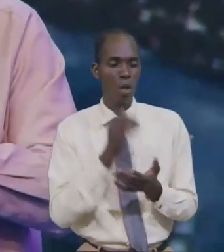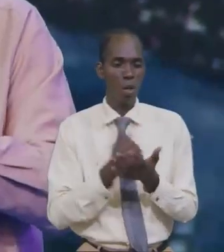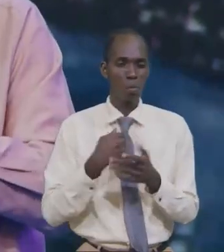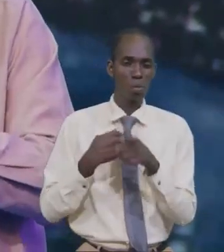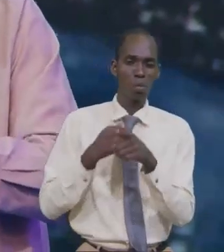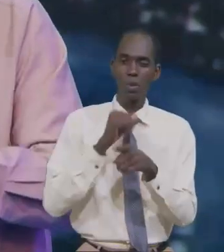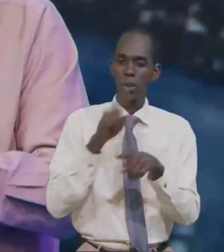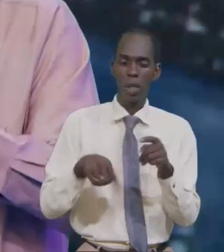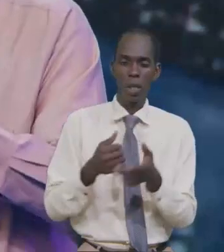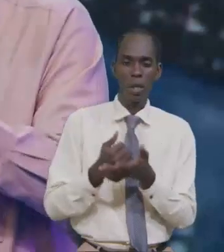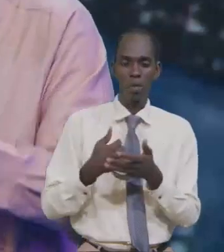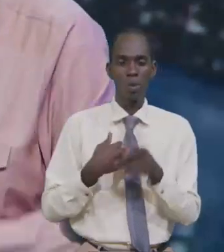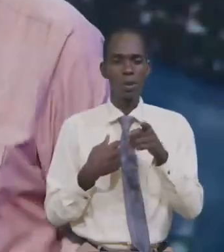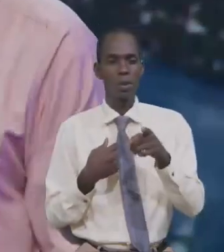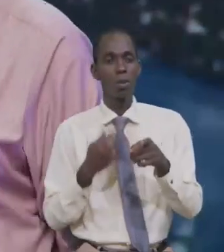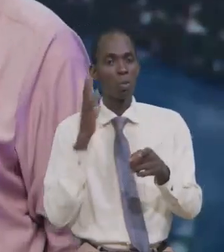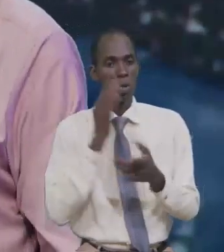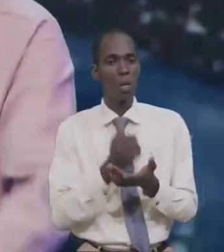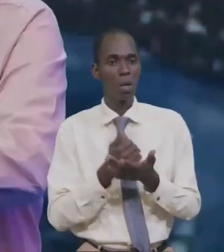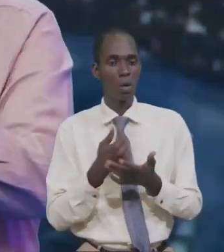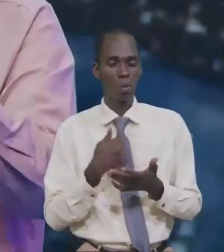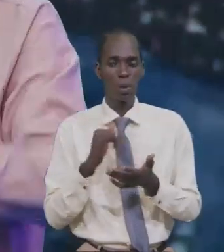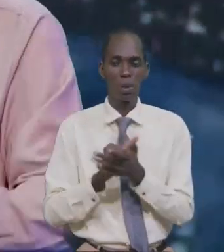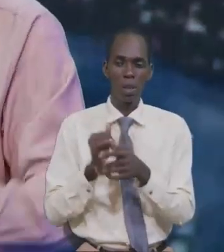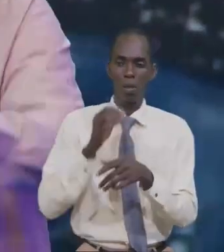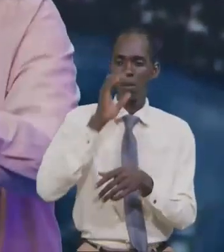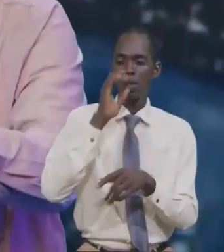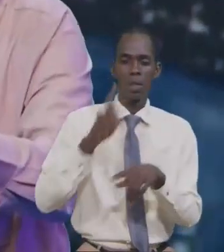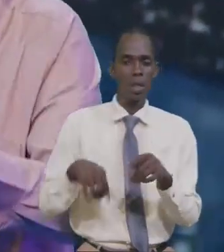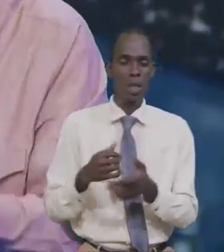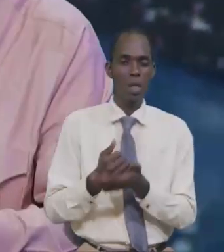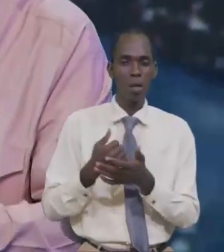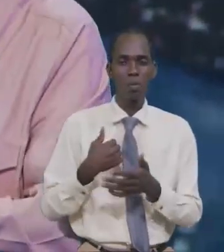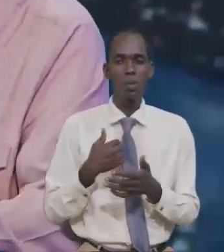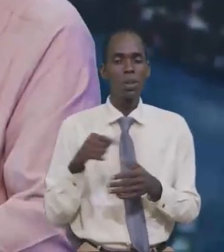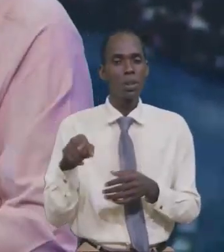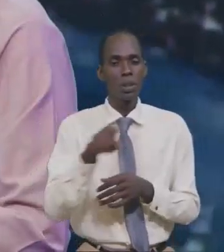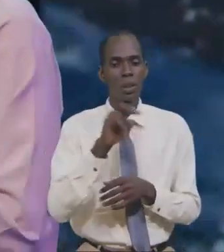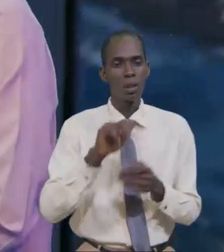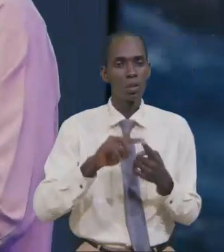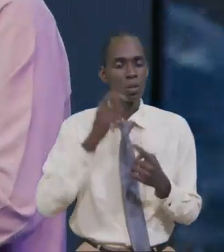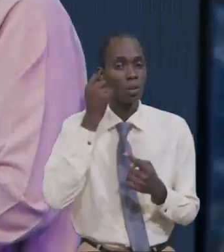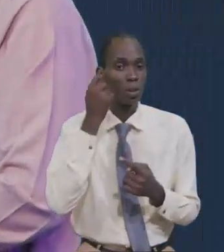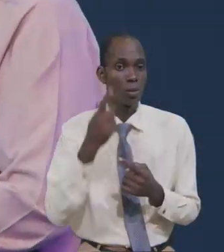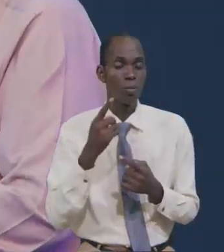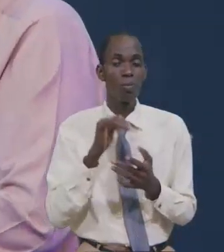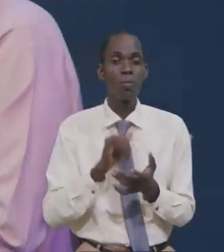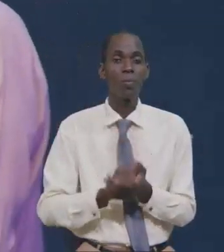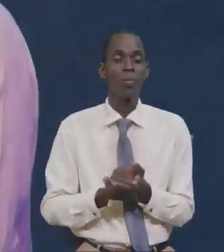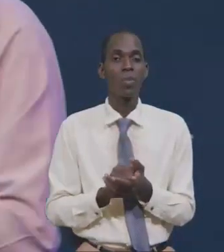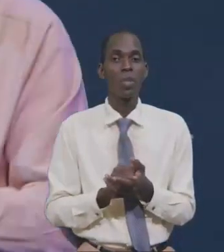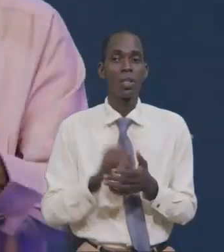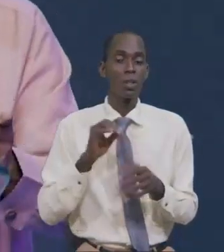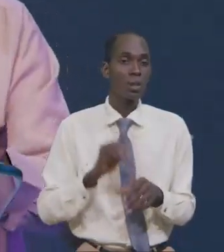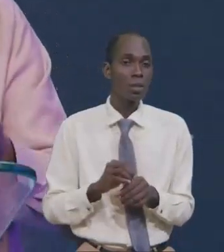understand that he must be temperate in all things. Now, they do it to obtain a